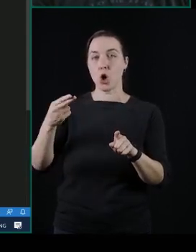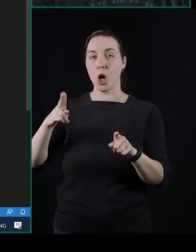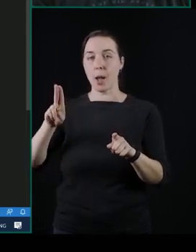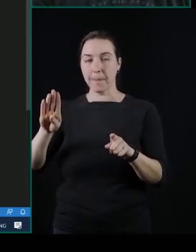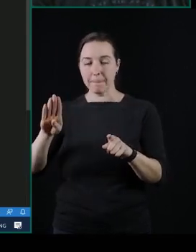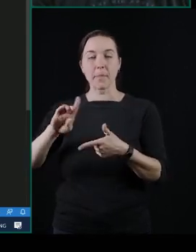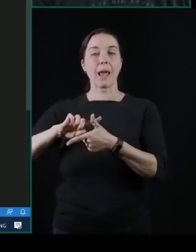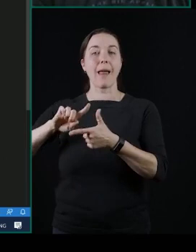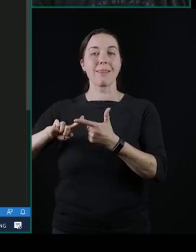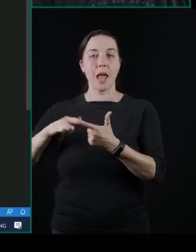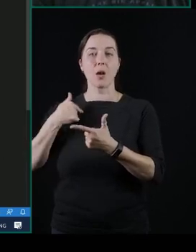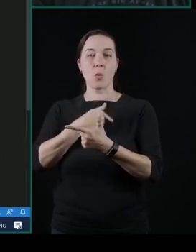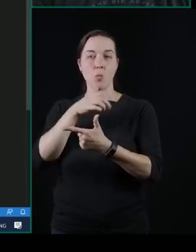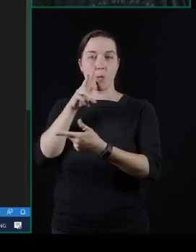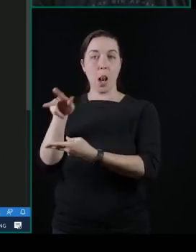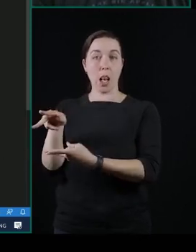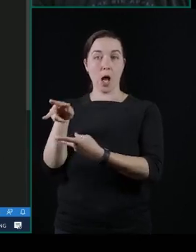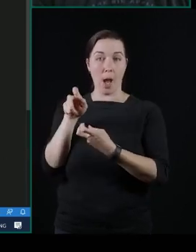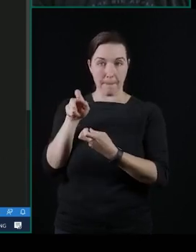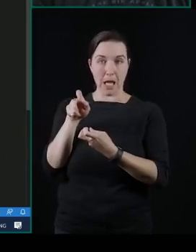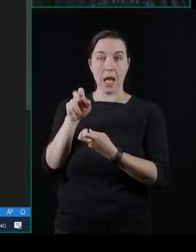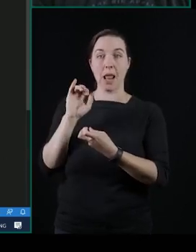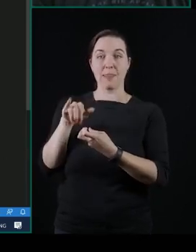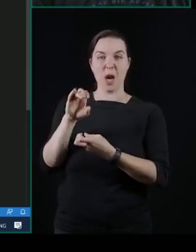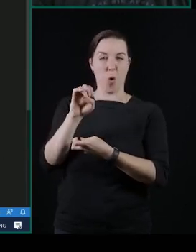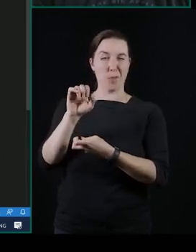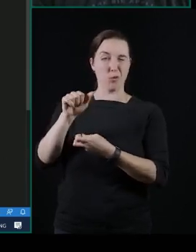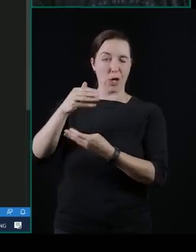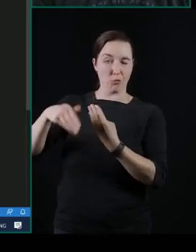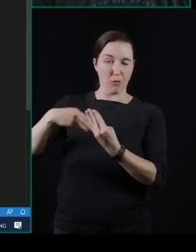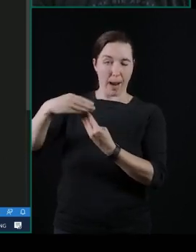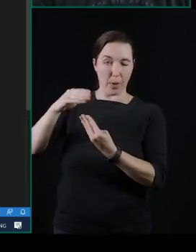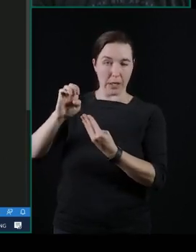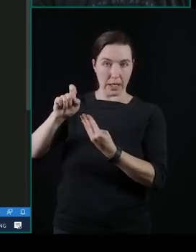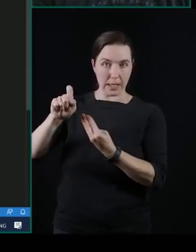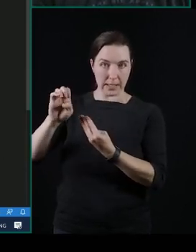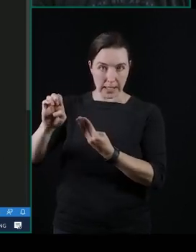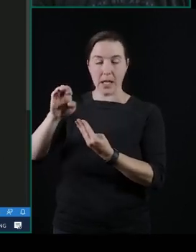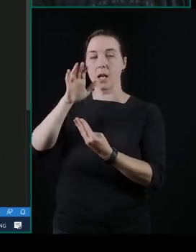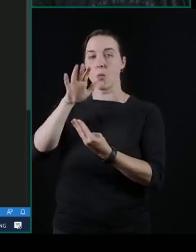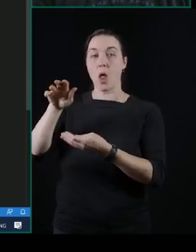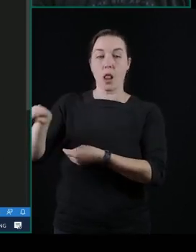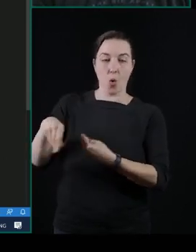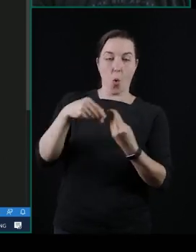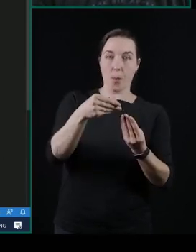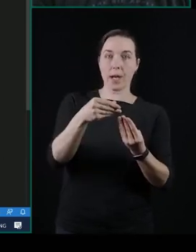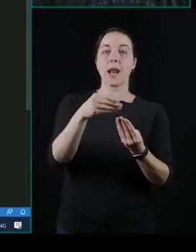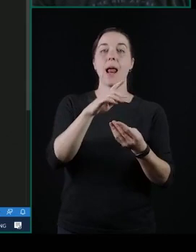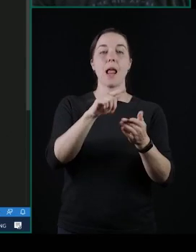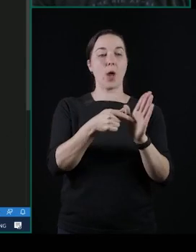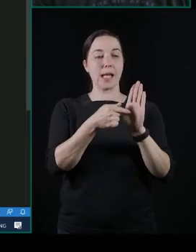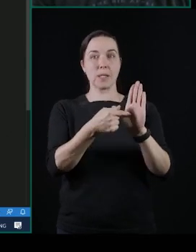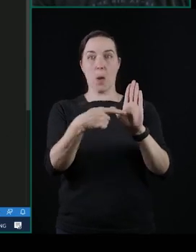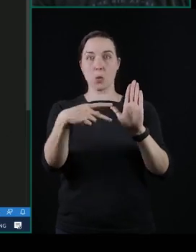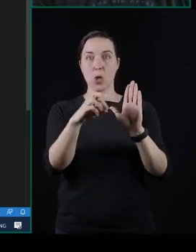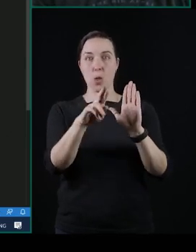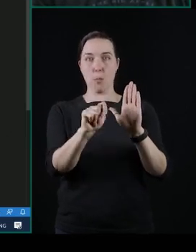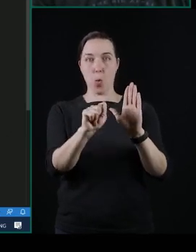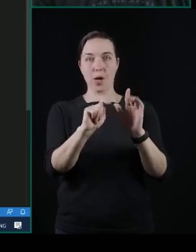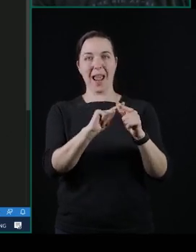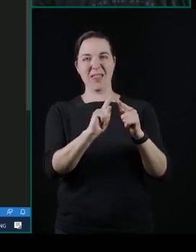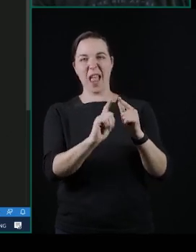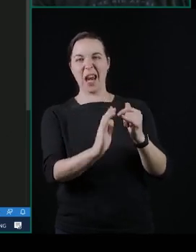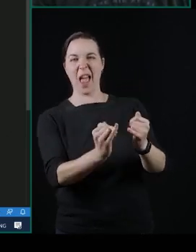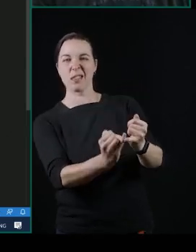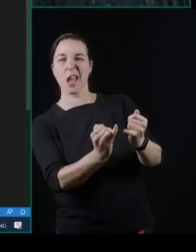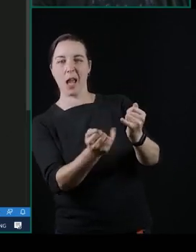Hub. There, we're going to copy the OpenArena wrapper executable. We're going to expose the OpenArena port, and